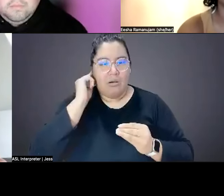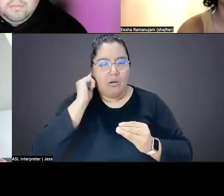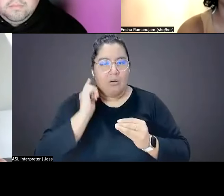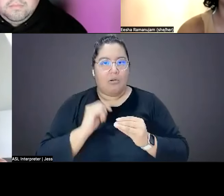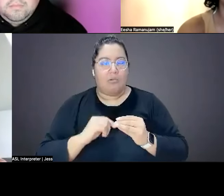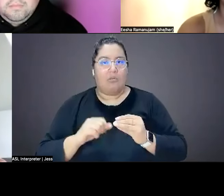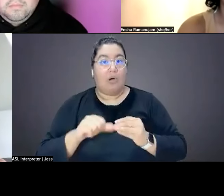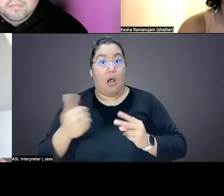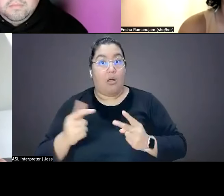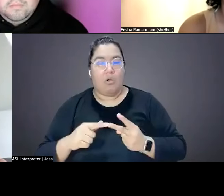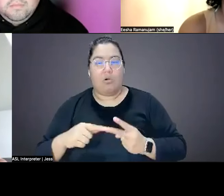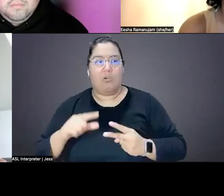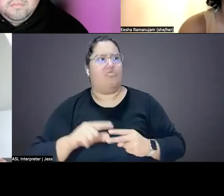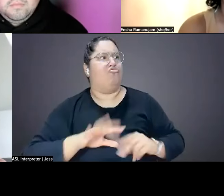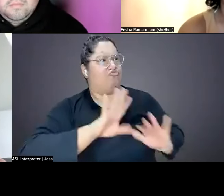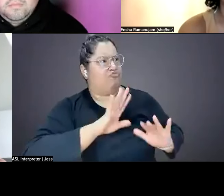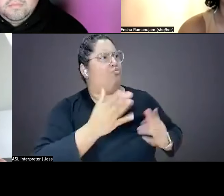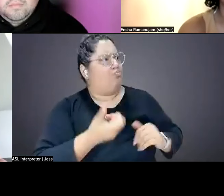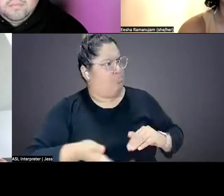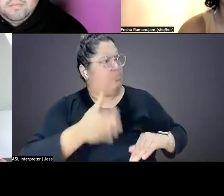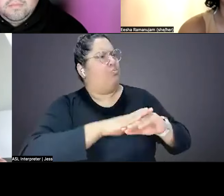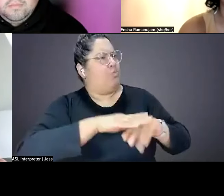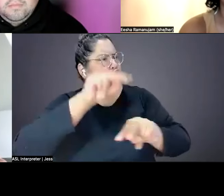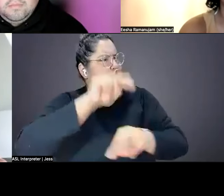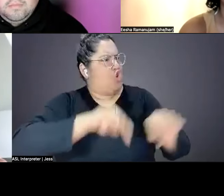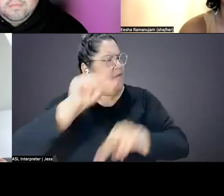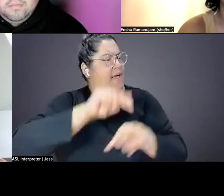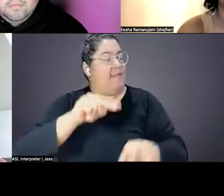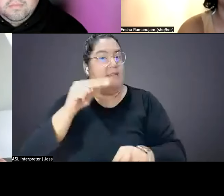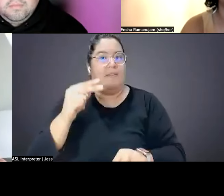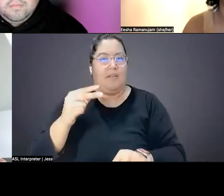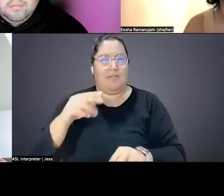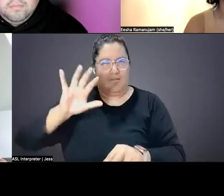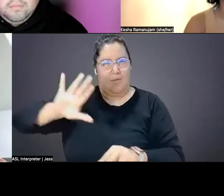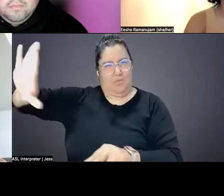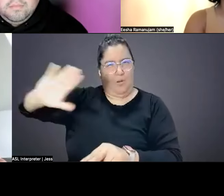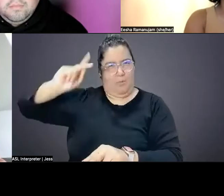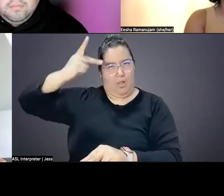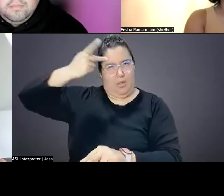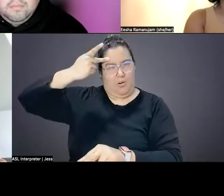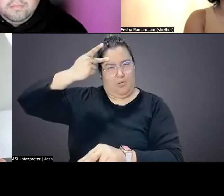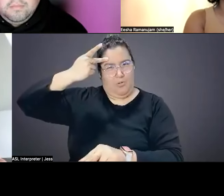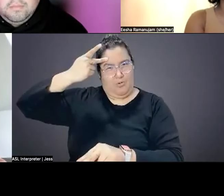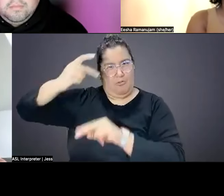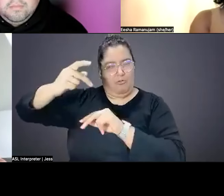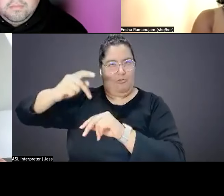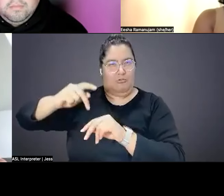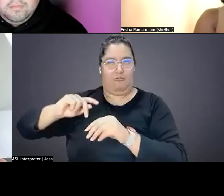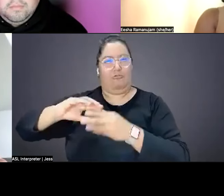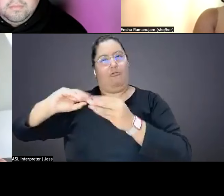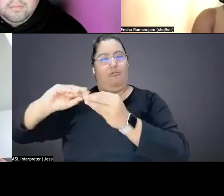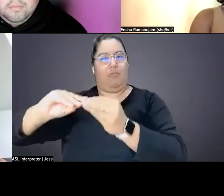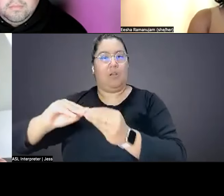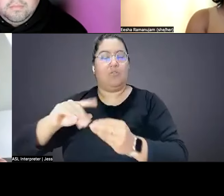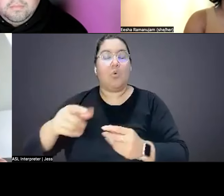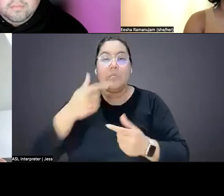more surveillance as part of those like political platforms. So it was really fascinating to see all these little tidbits